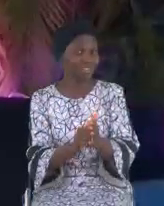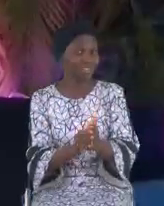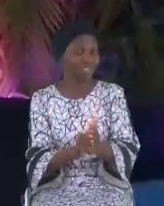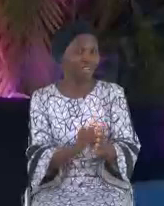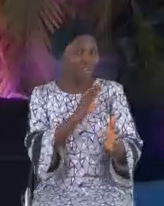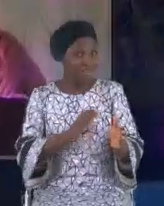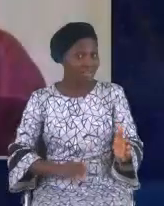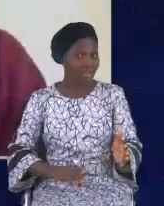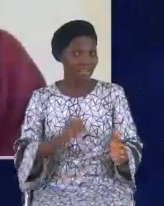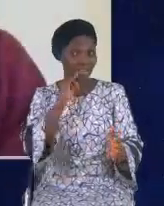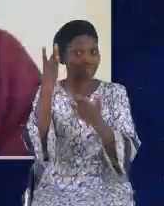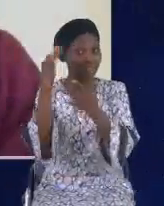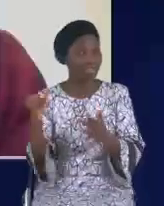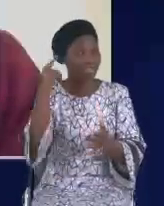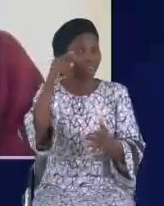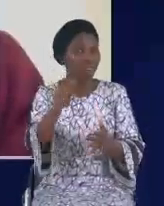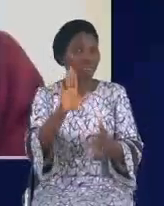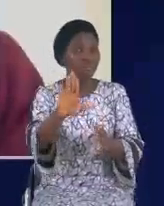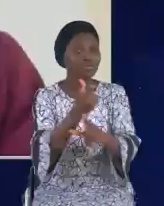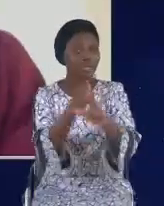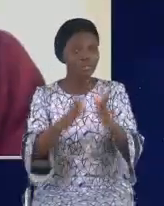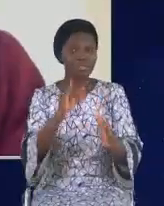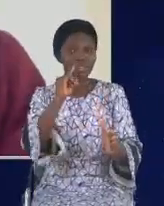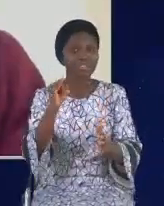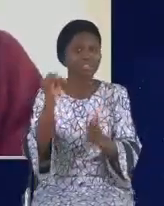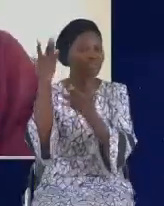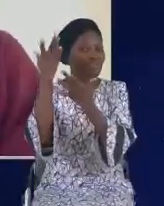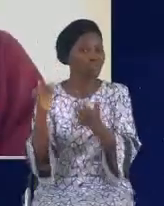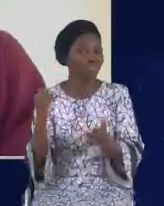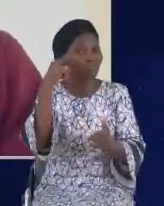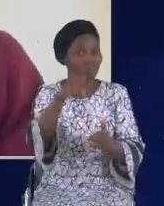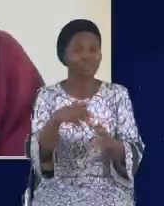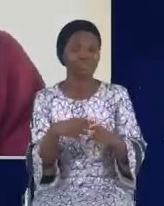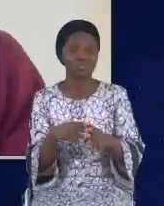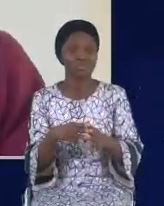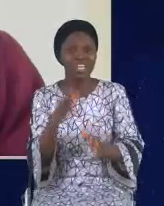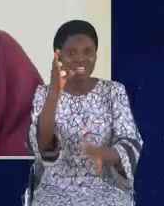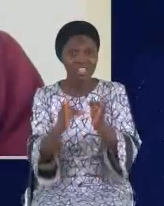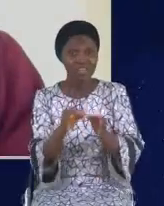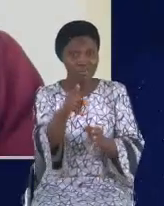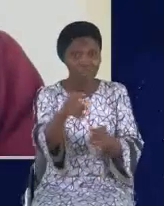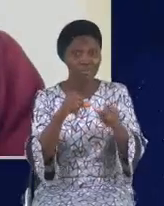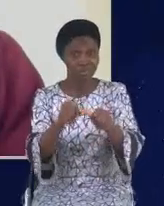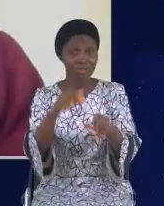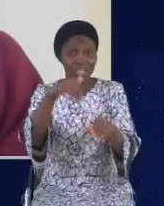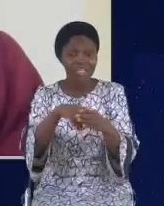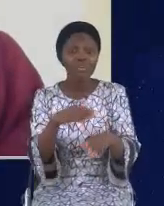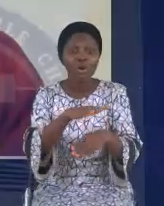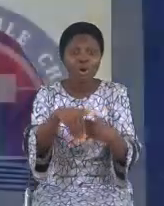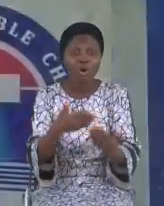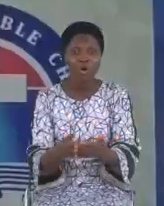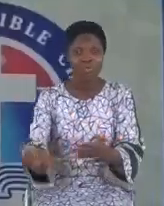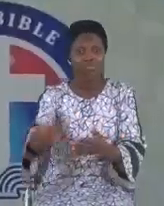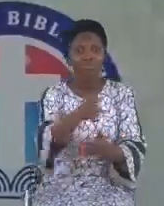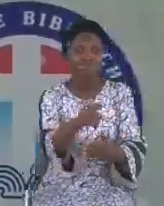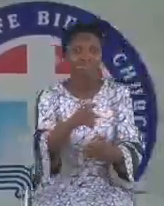liberator is waiting for you, your deliverer is waiting for you, if you continue in all those acts